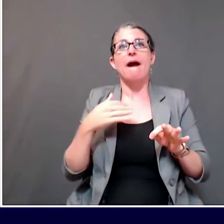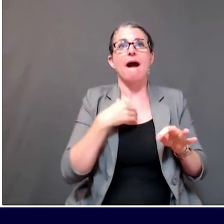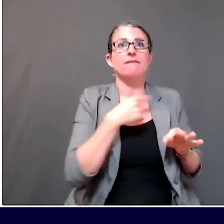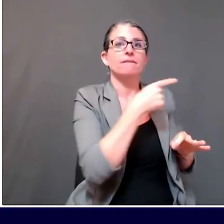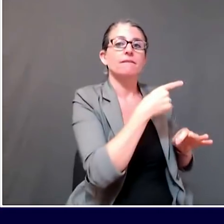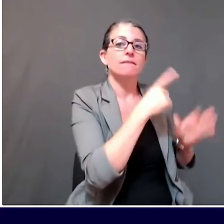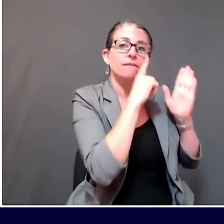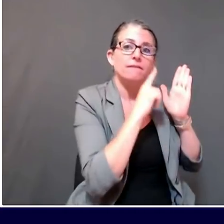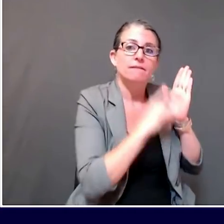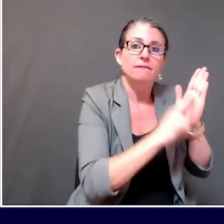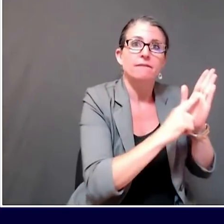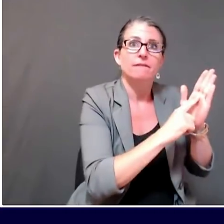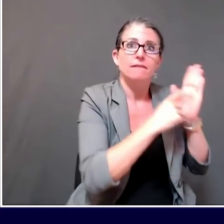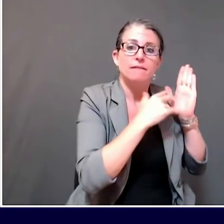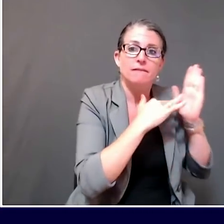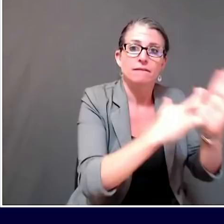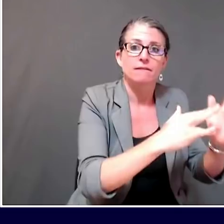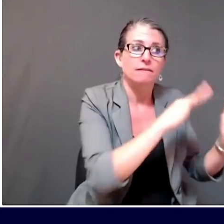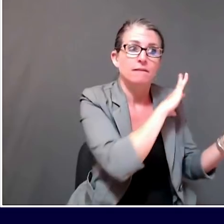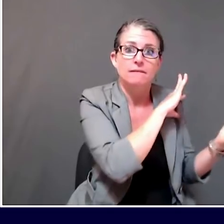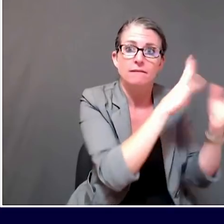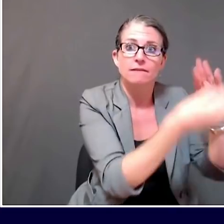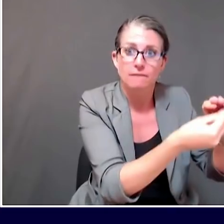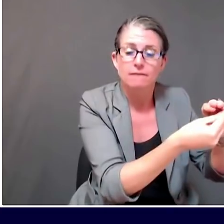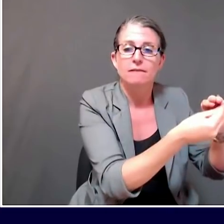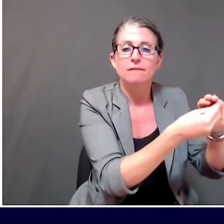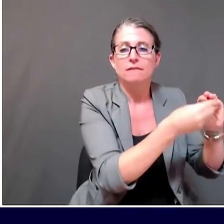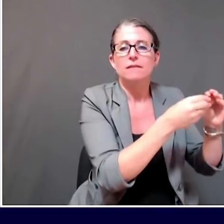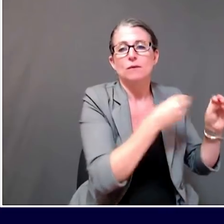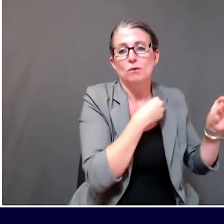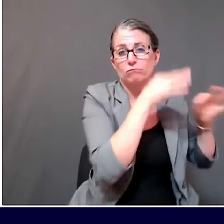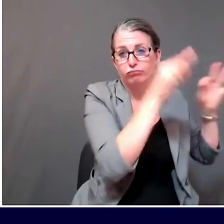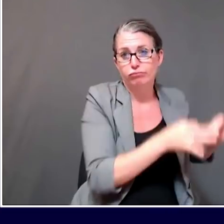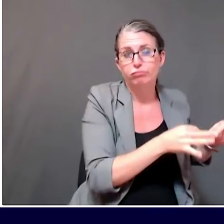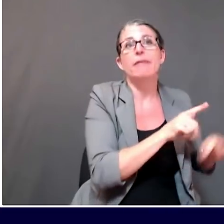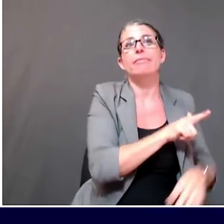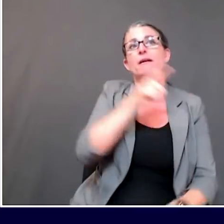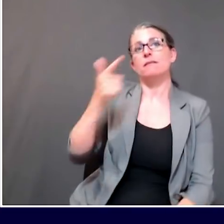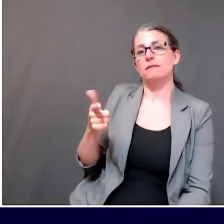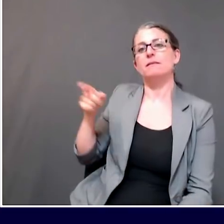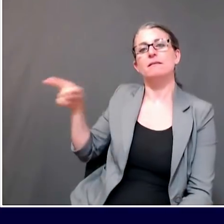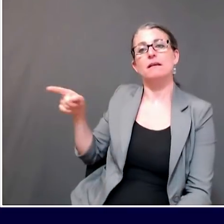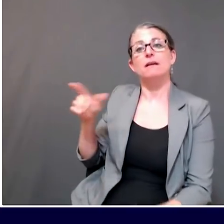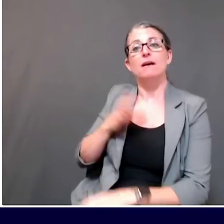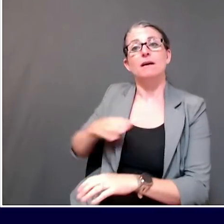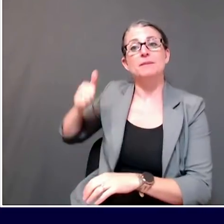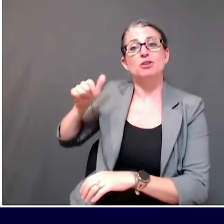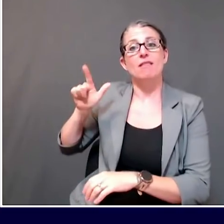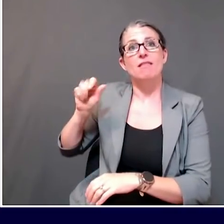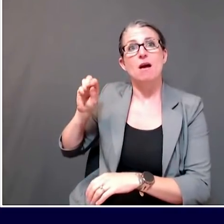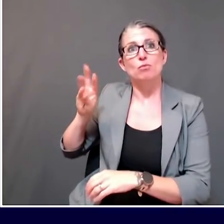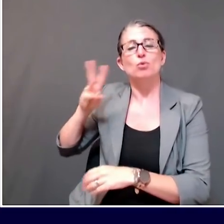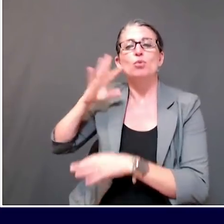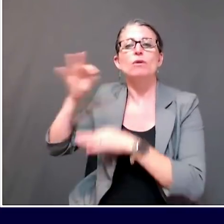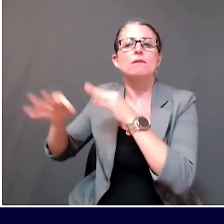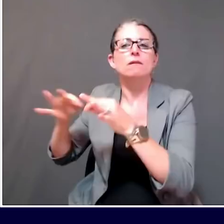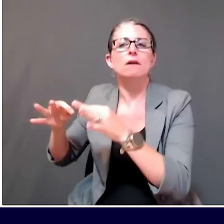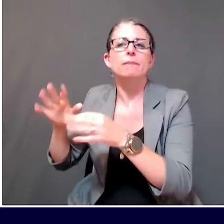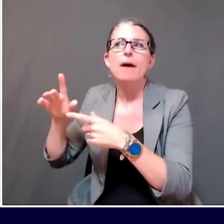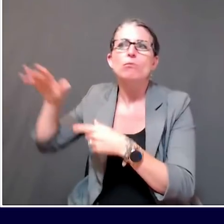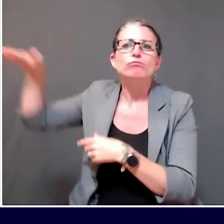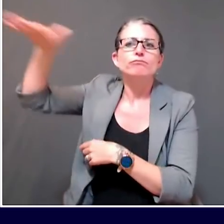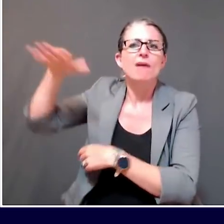respect to testing and other supports for hospitals in Maine. We begin today's update on a somber note.